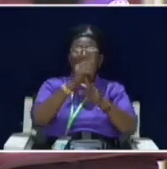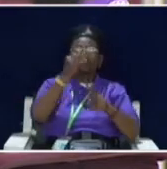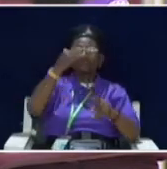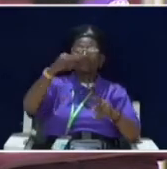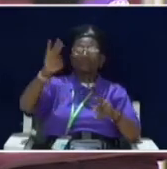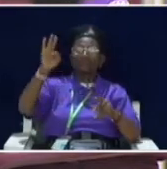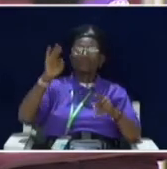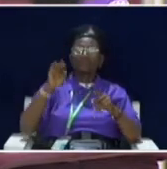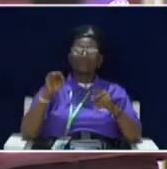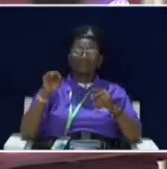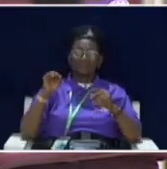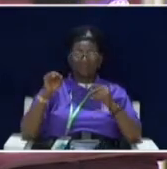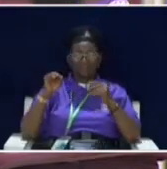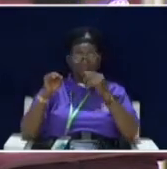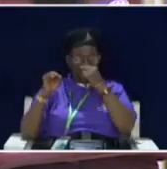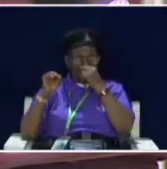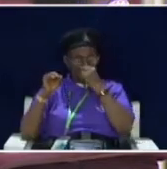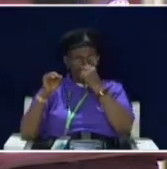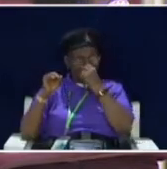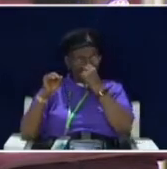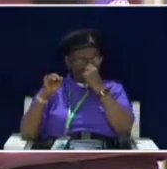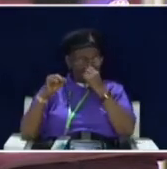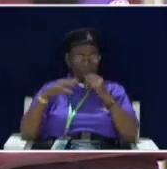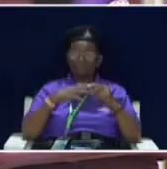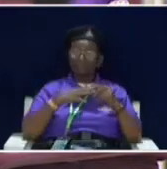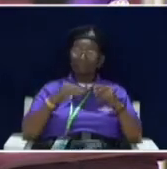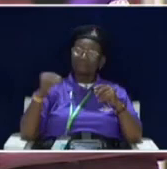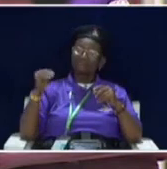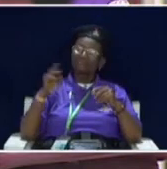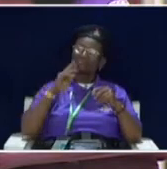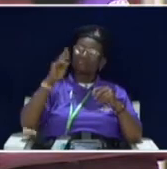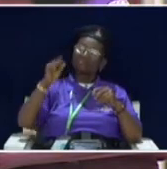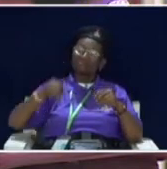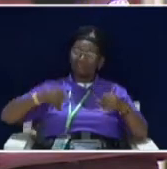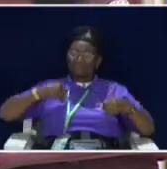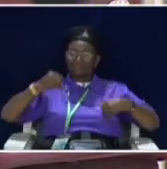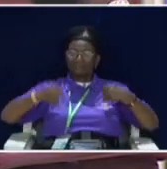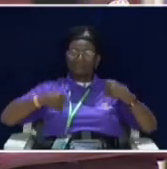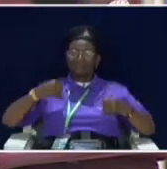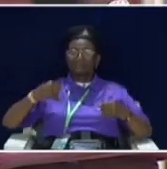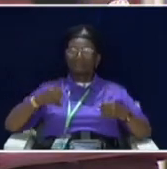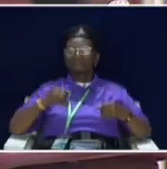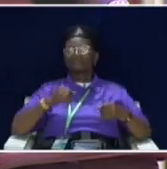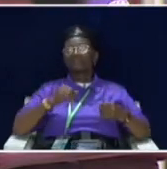Yanju re o si fun ni omo. And her joy became full. Ayo re si di kikun.